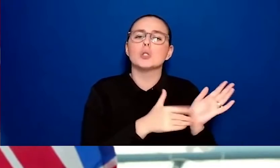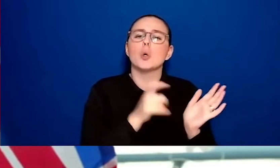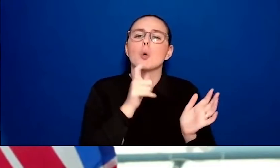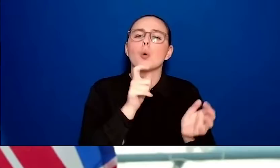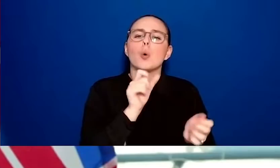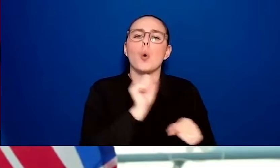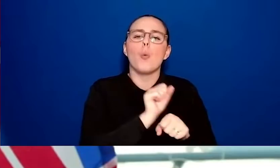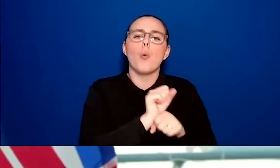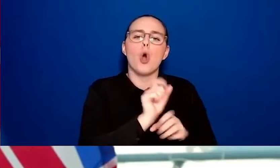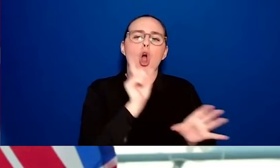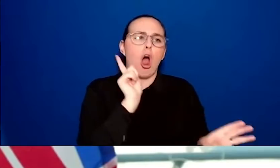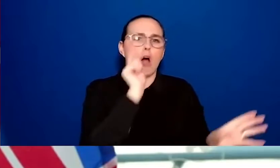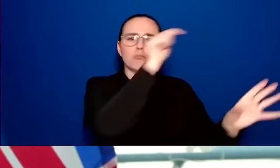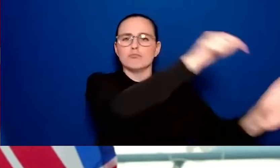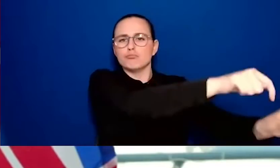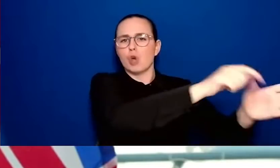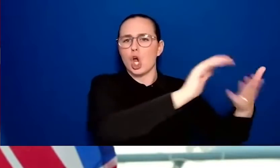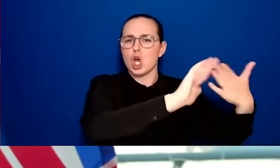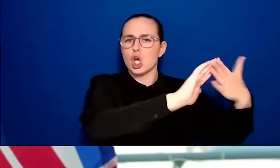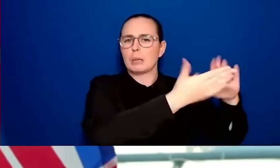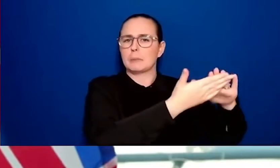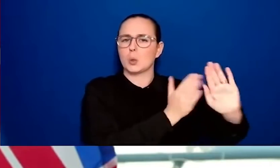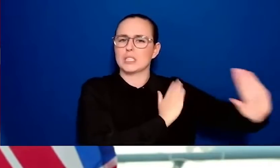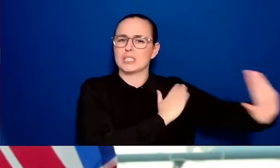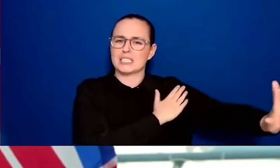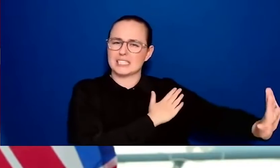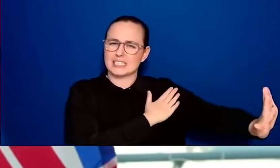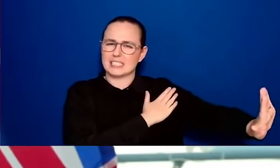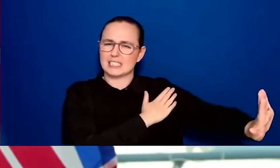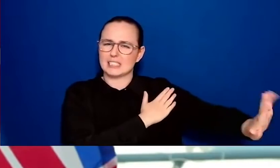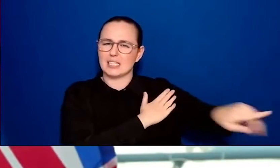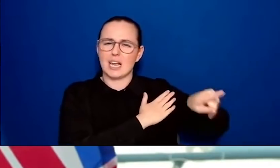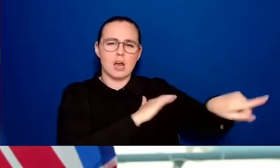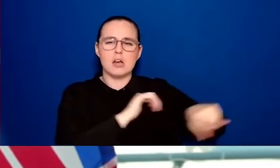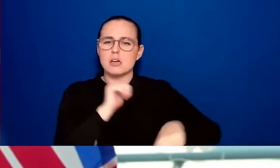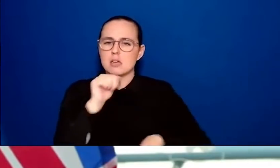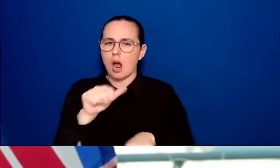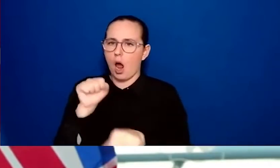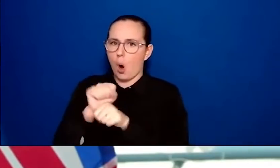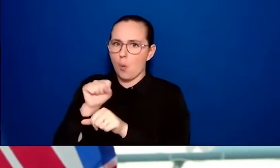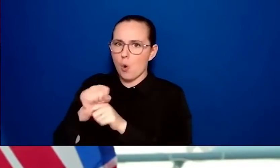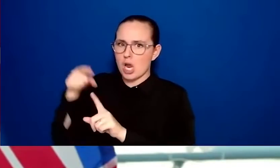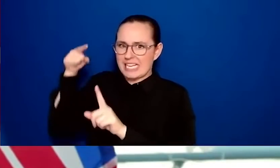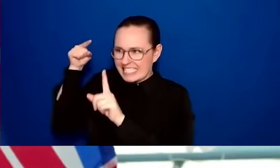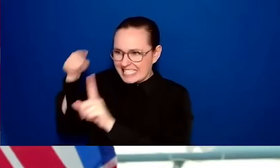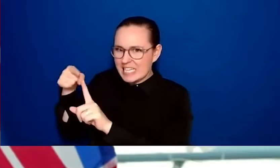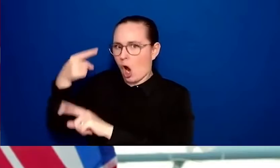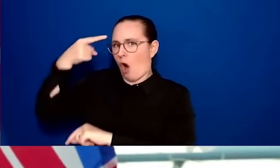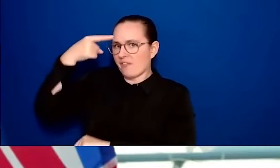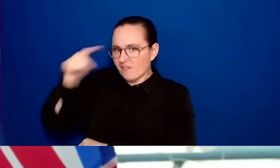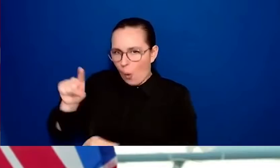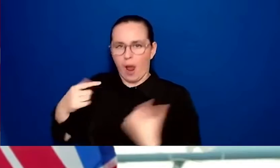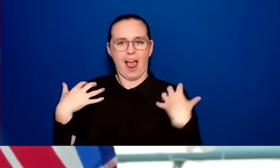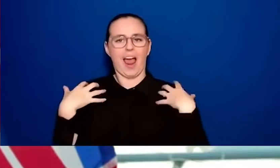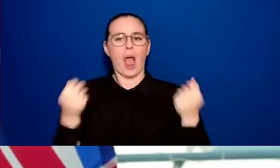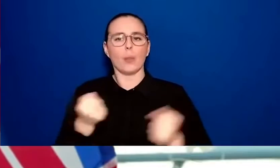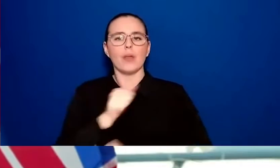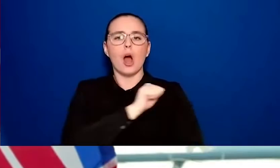privileges or work in a healthcare setting, then it would not apply to you because there's not that employer